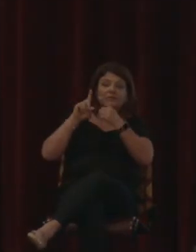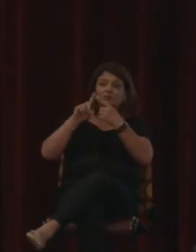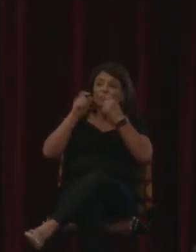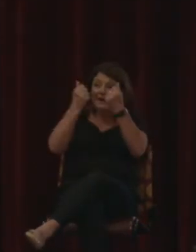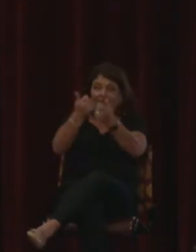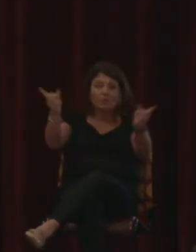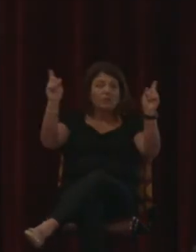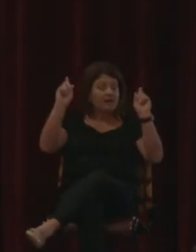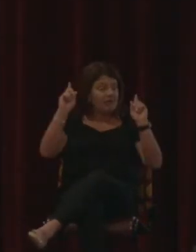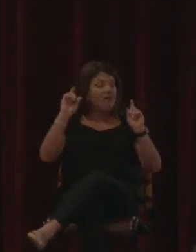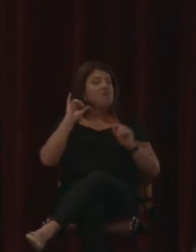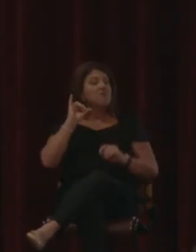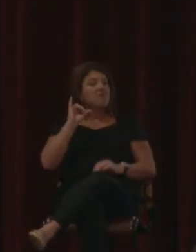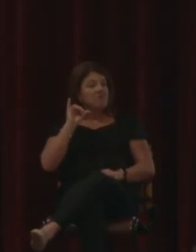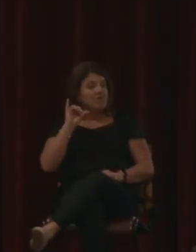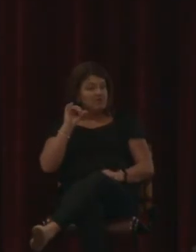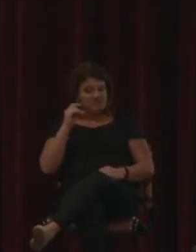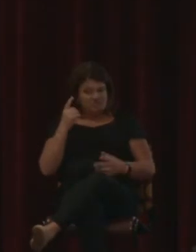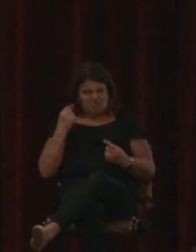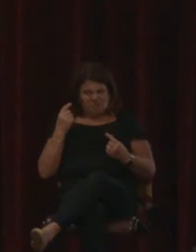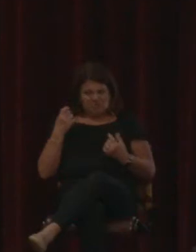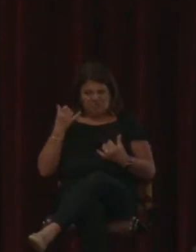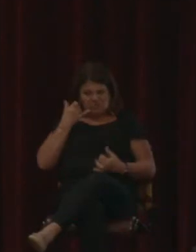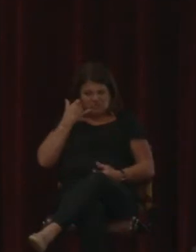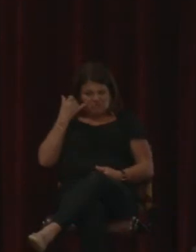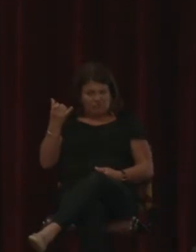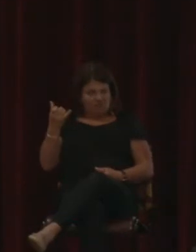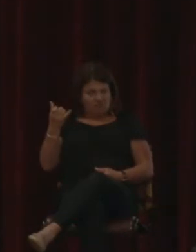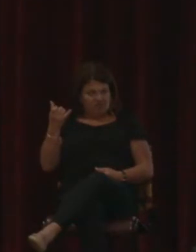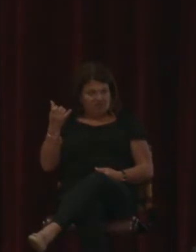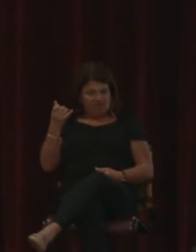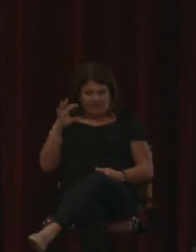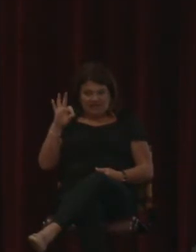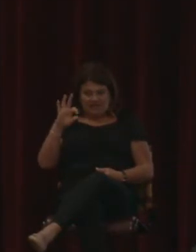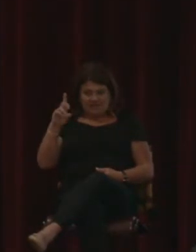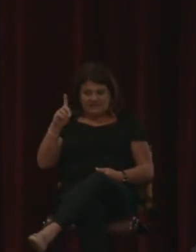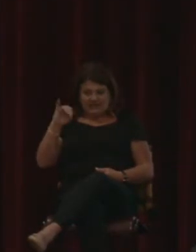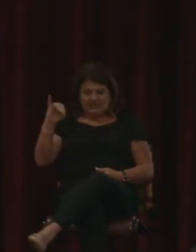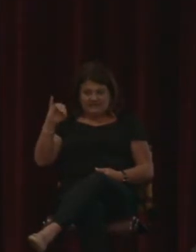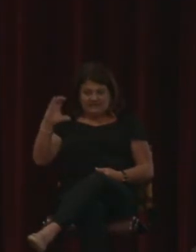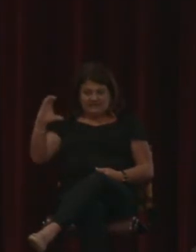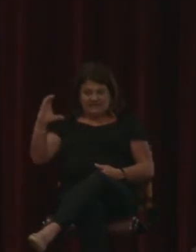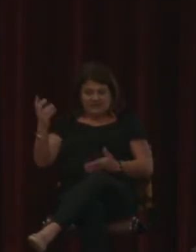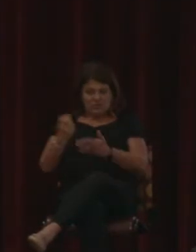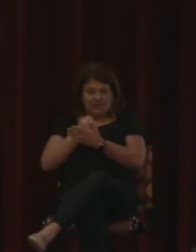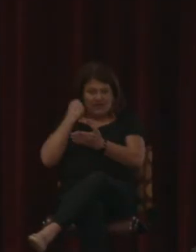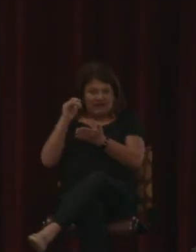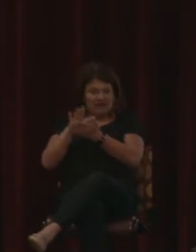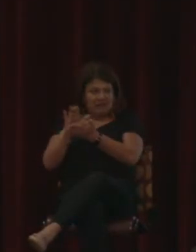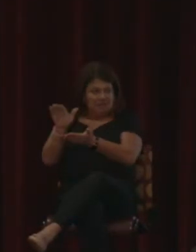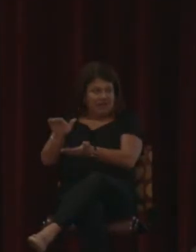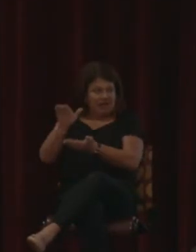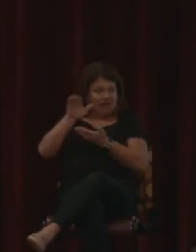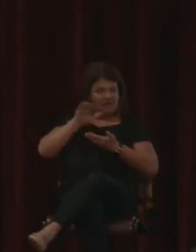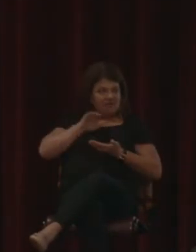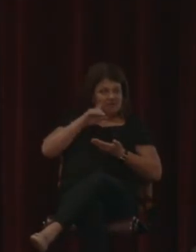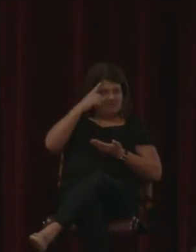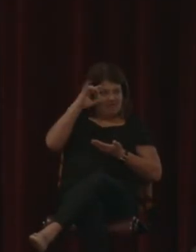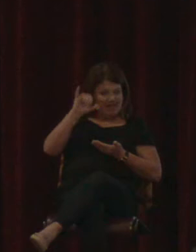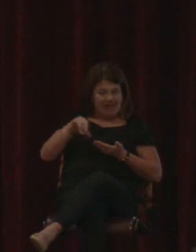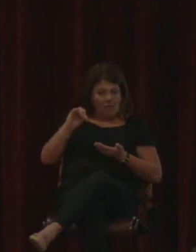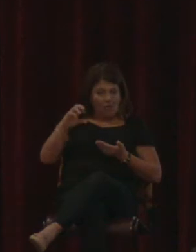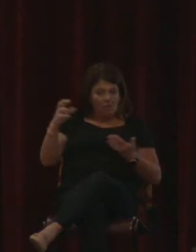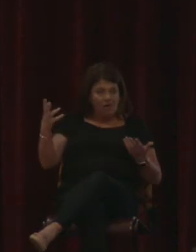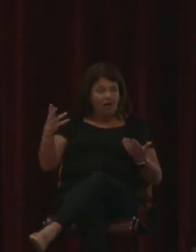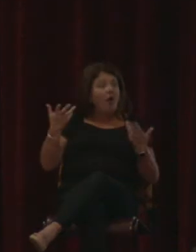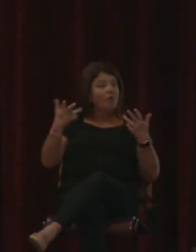mic. But. And do we just call the FDIC to get a package for that, or